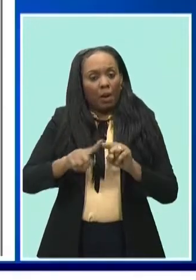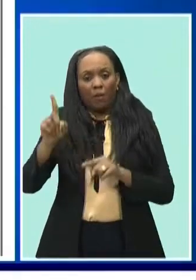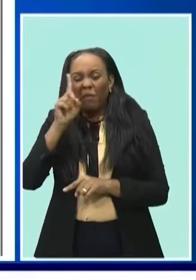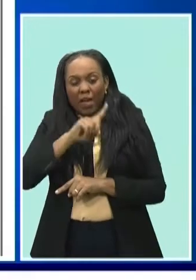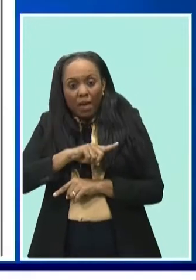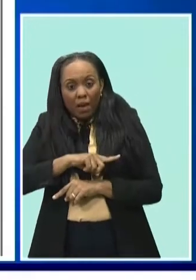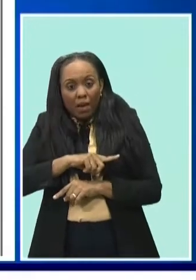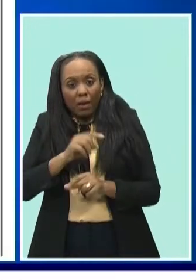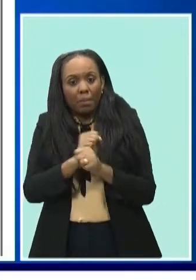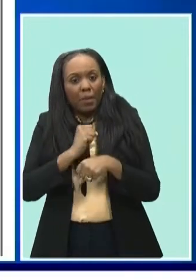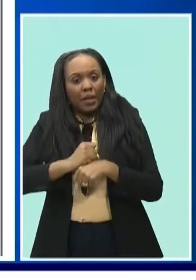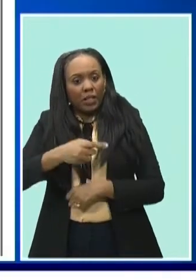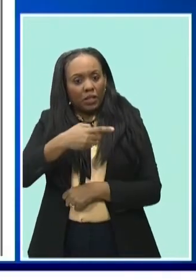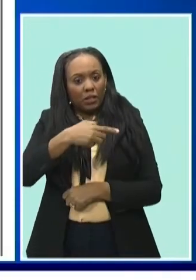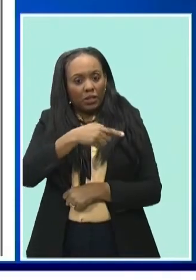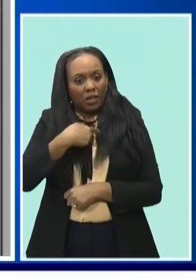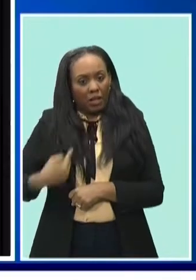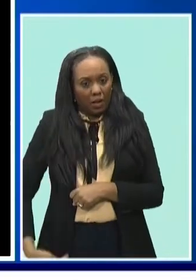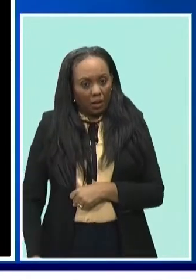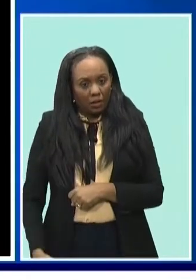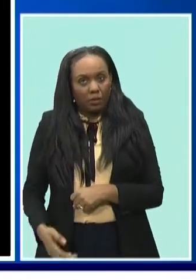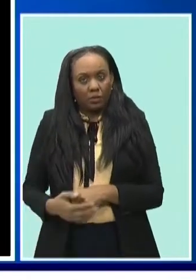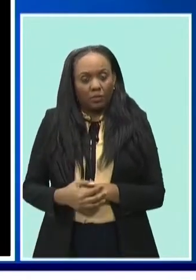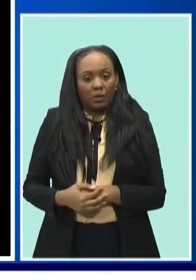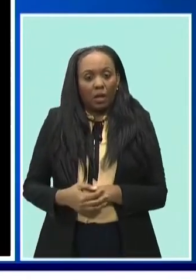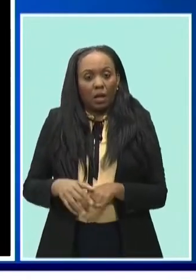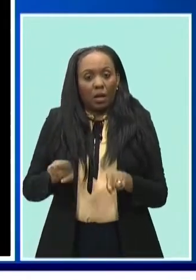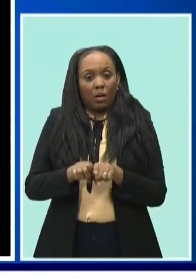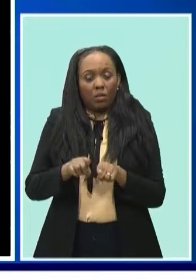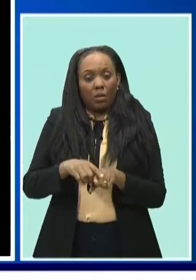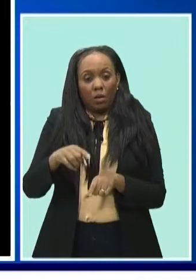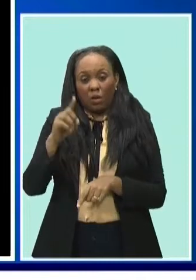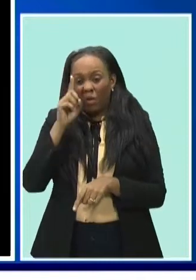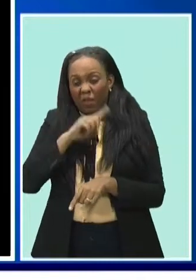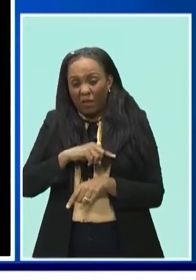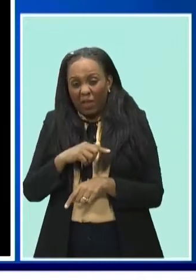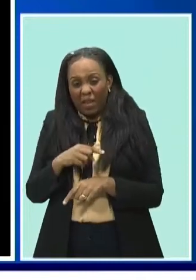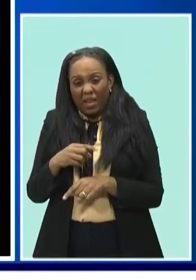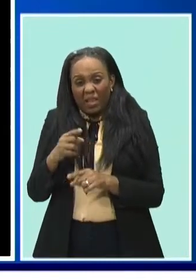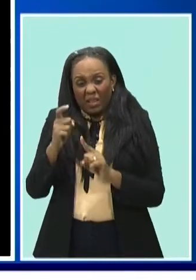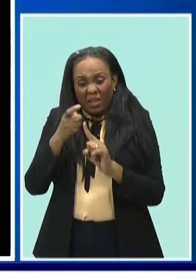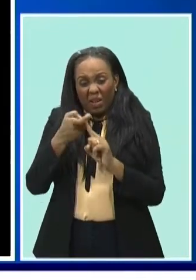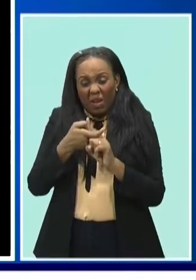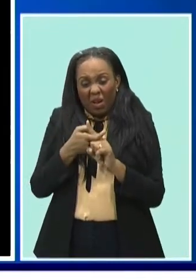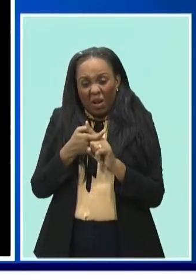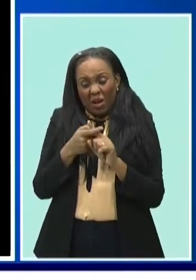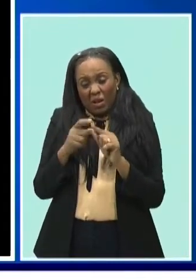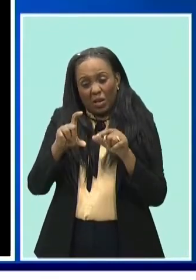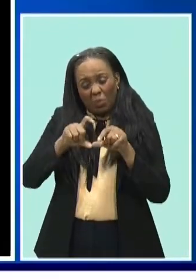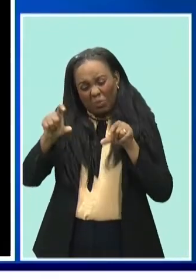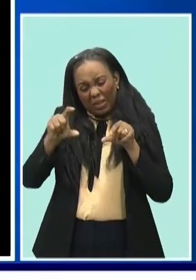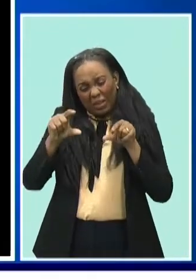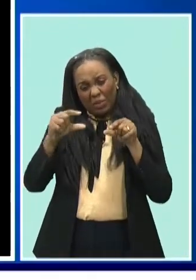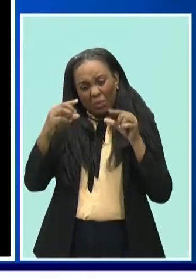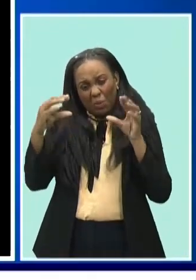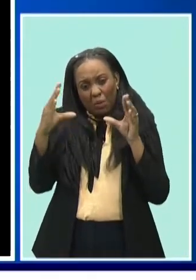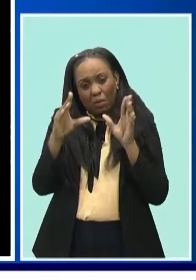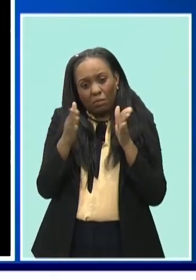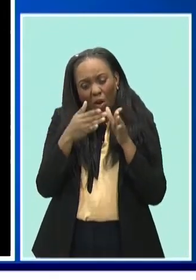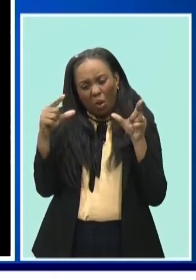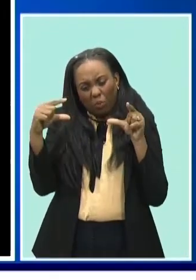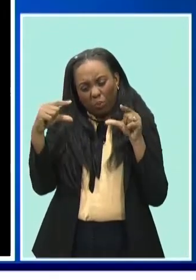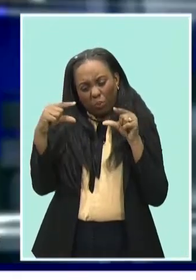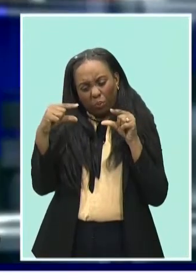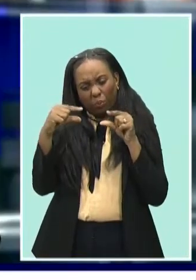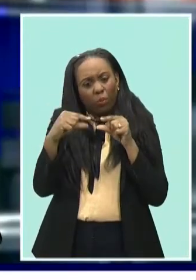warning Trinidadians that the quality of the fake version is also very poor, smaller and thinner, and may utilize